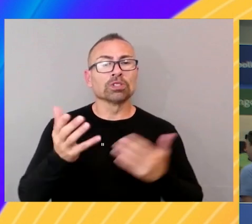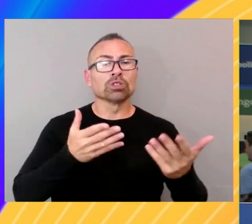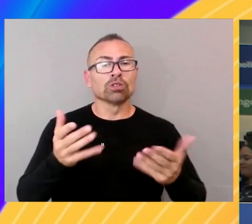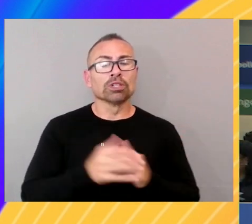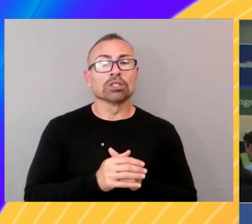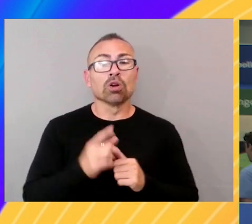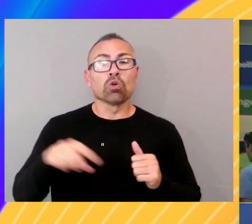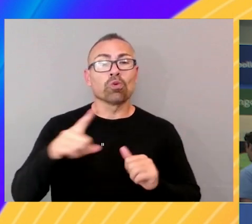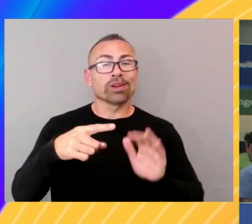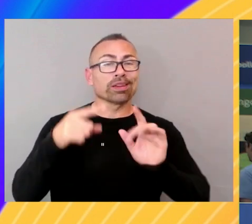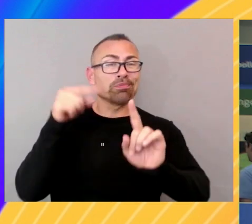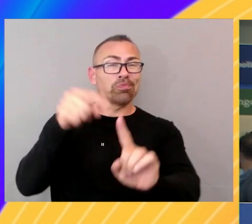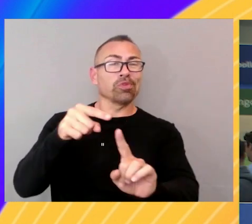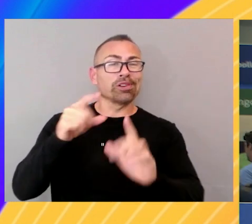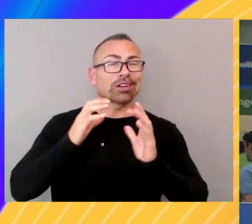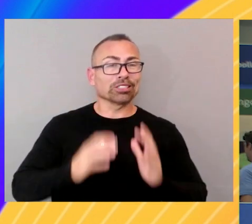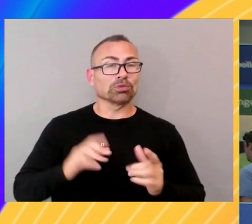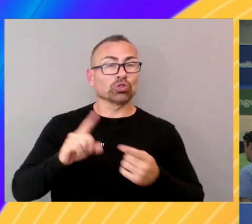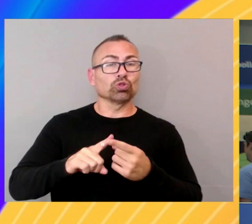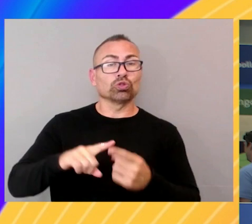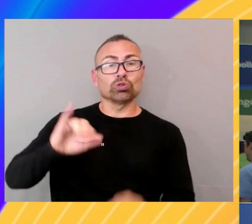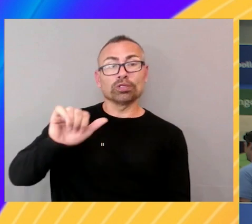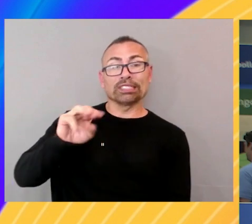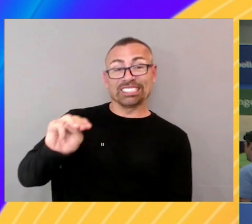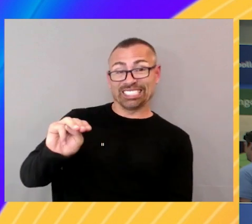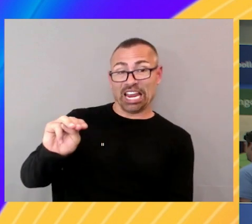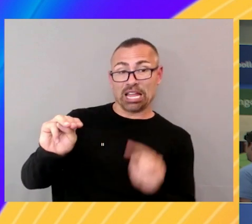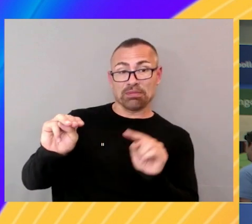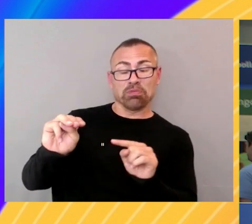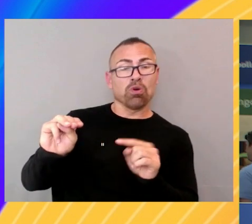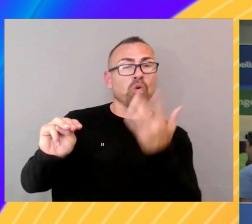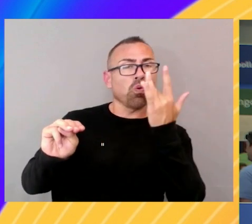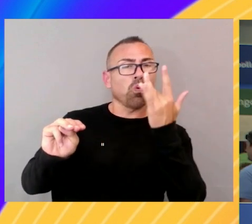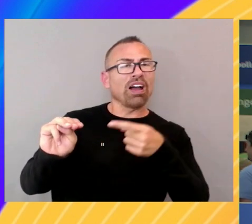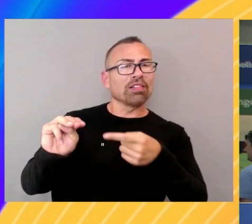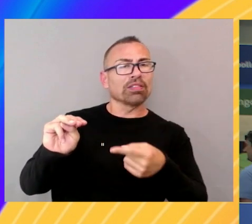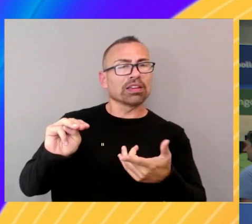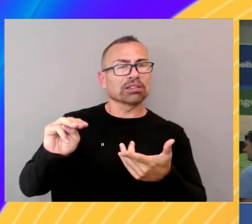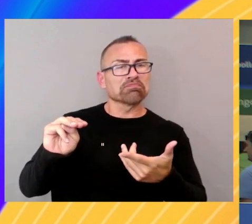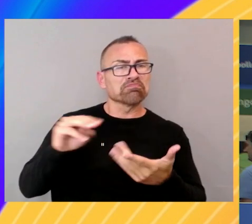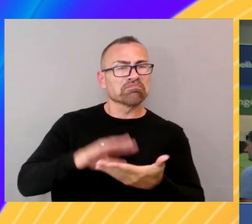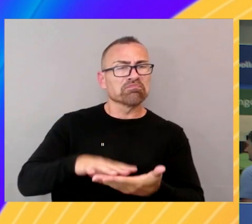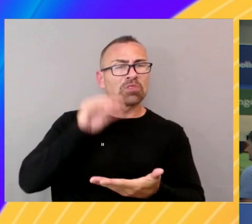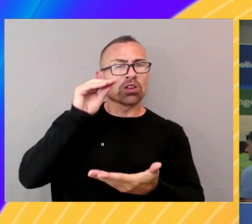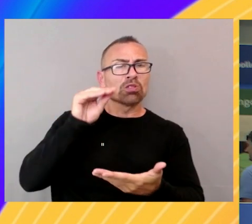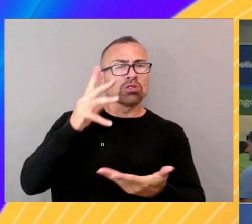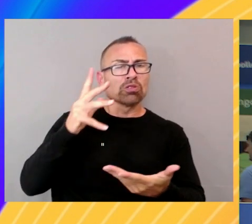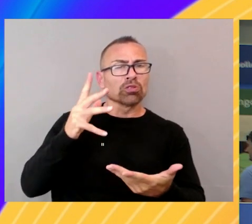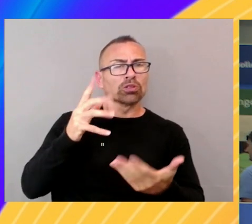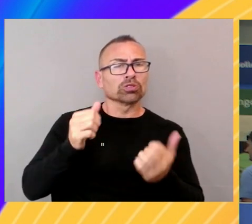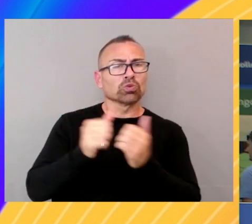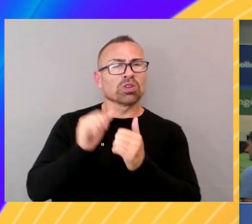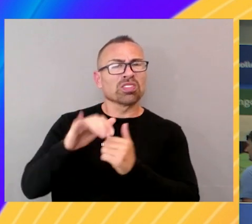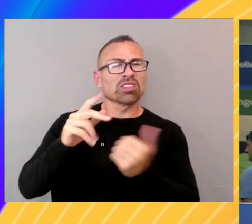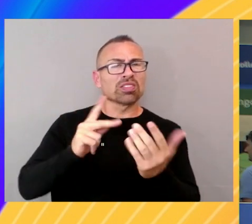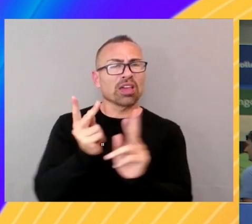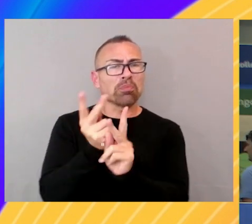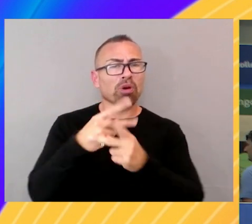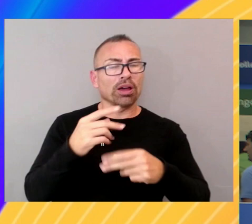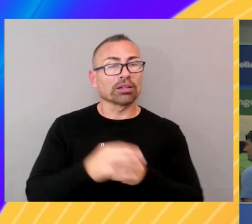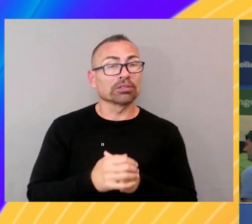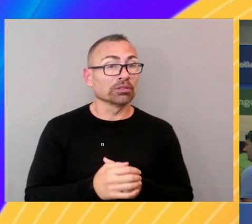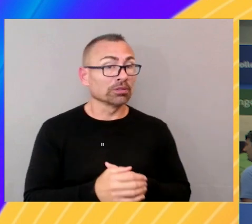the Jam so that they can actually get hands-on experiential learning with that product. And then it's also like an escape room, right? So they have